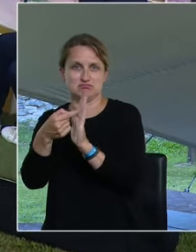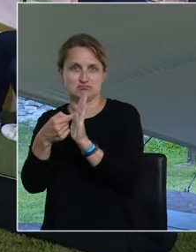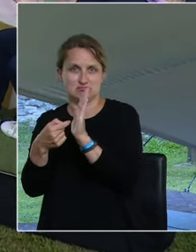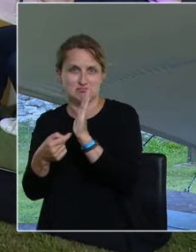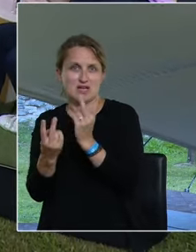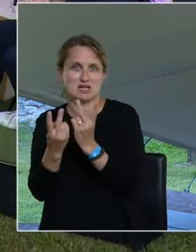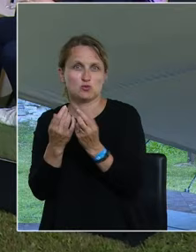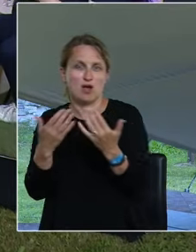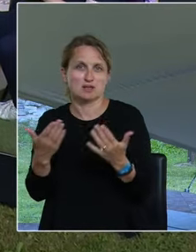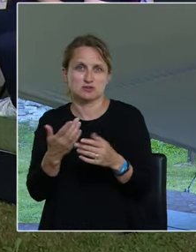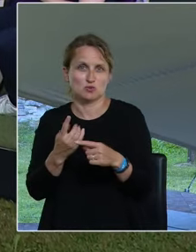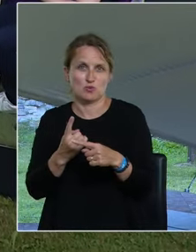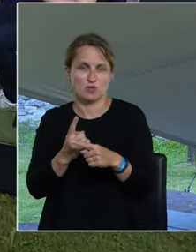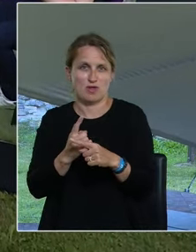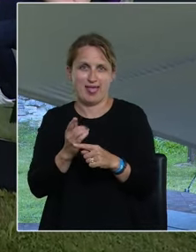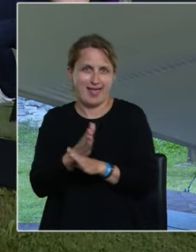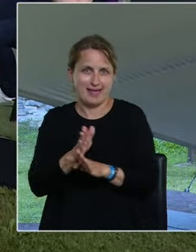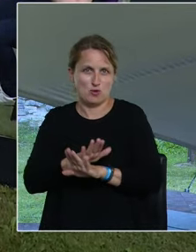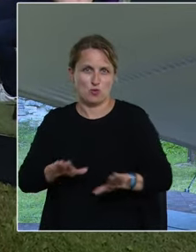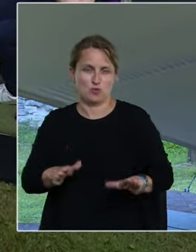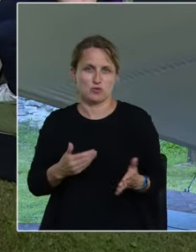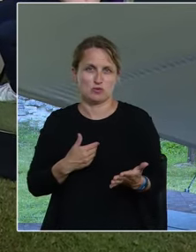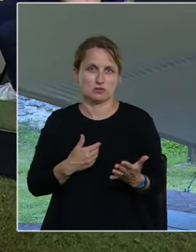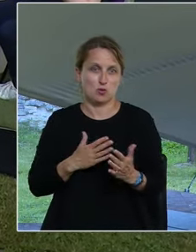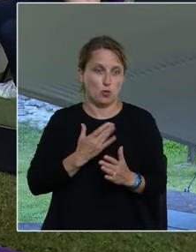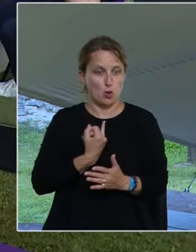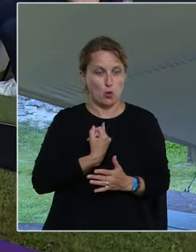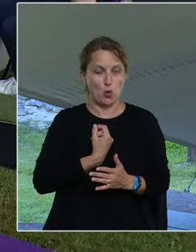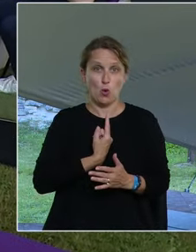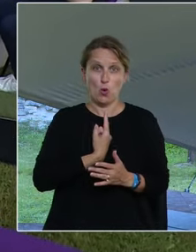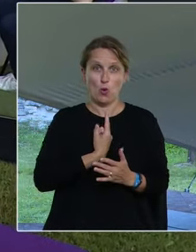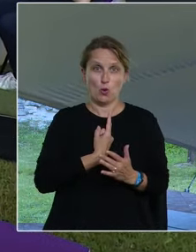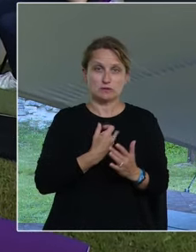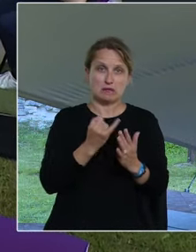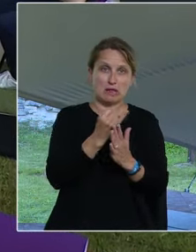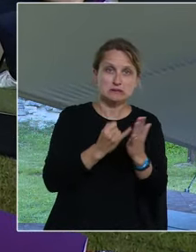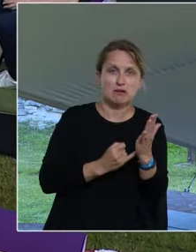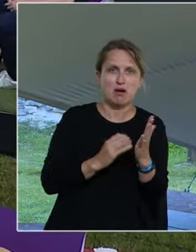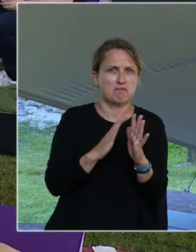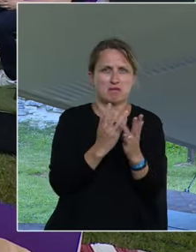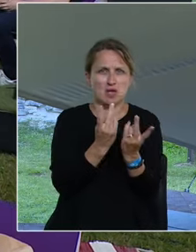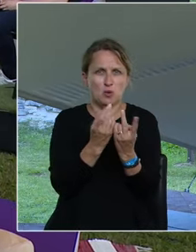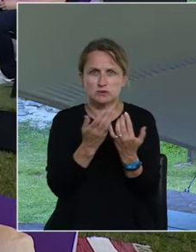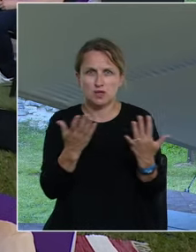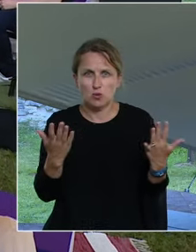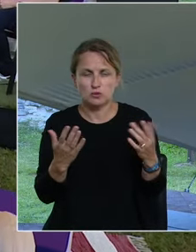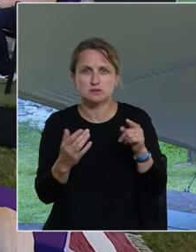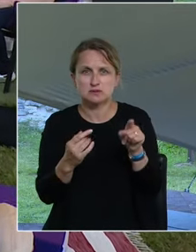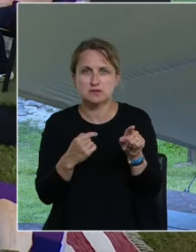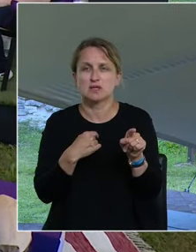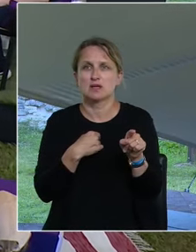happening when you are sort of together? It's not just on your Instagram, or it's a sort of a different type of communication. So these things are